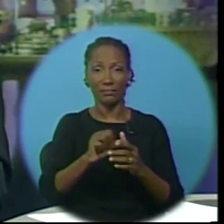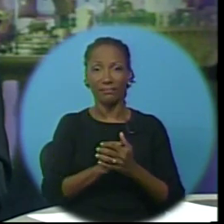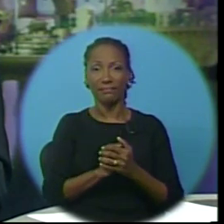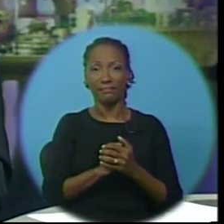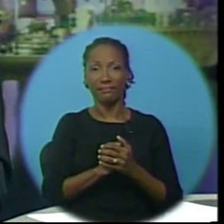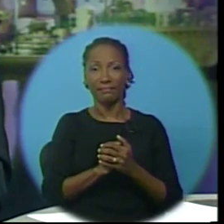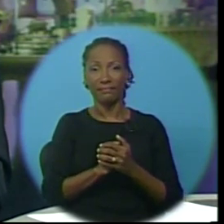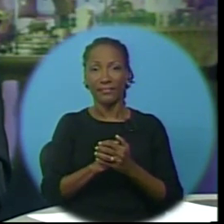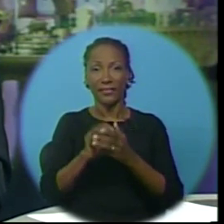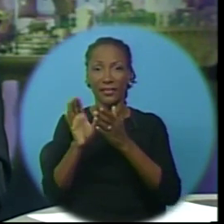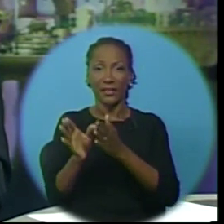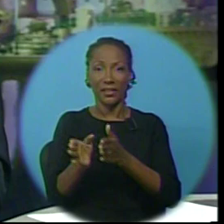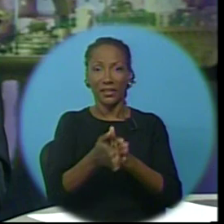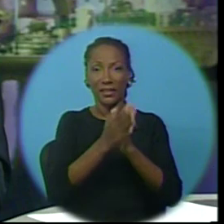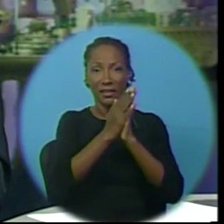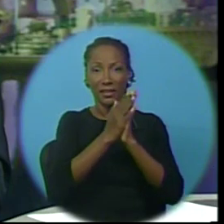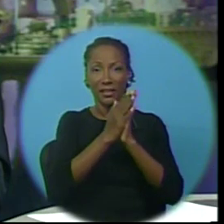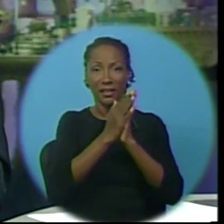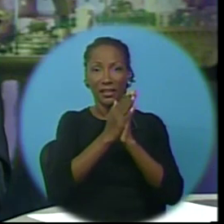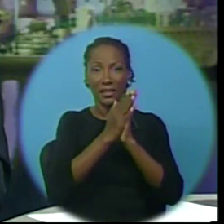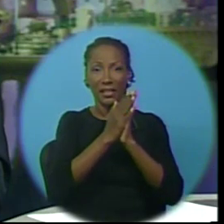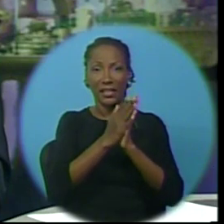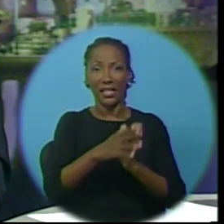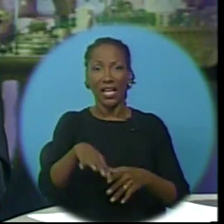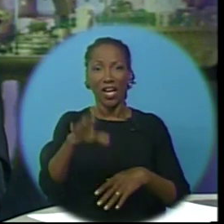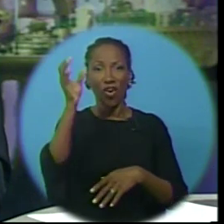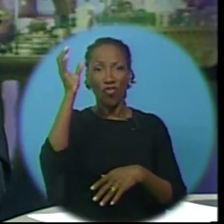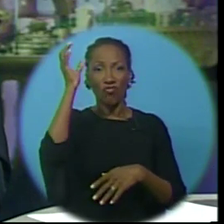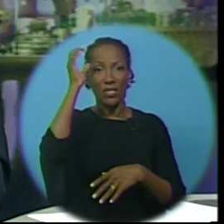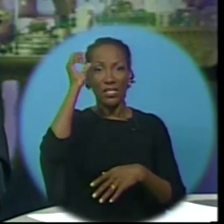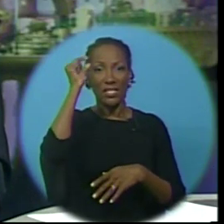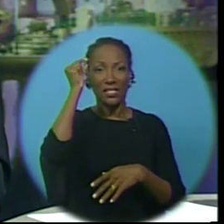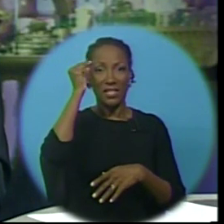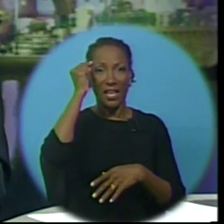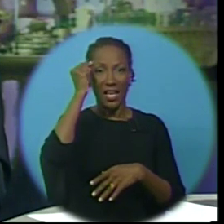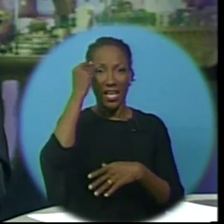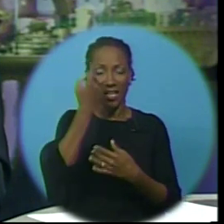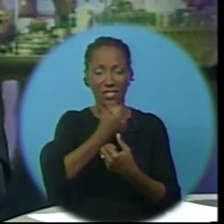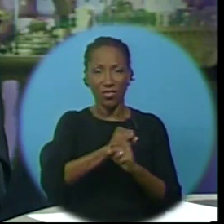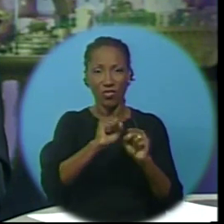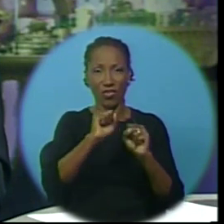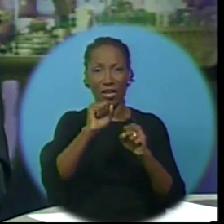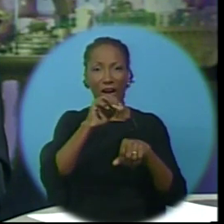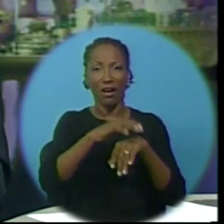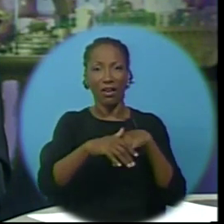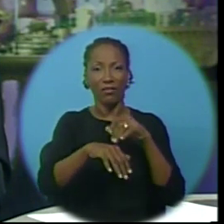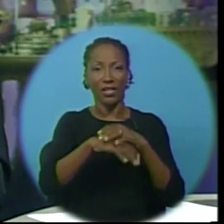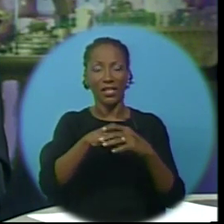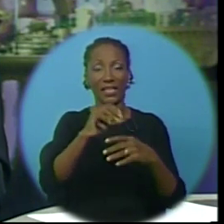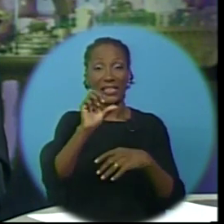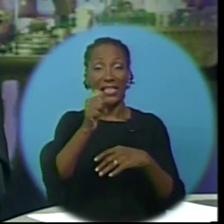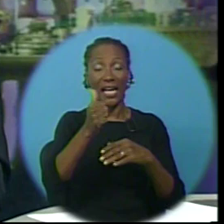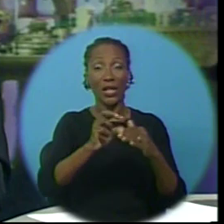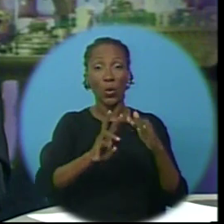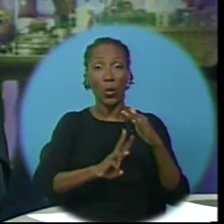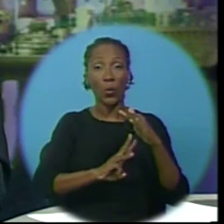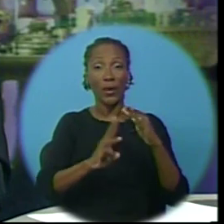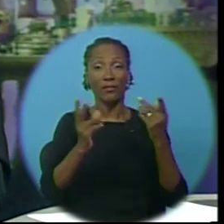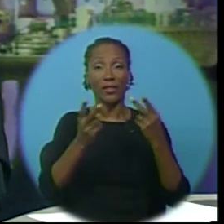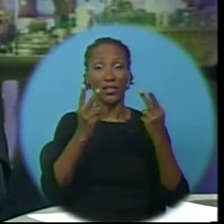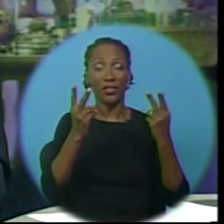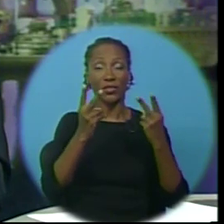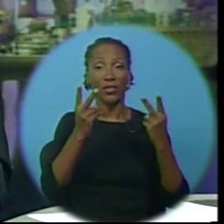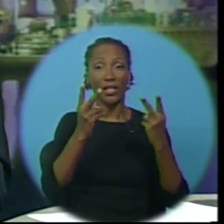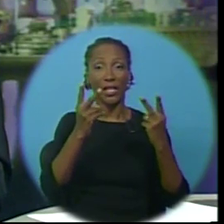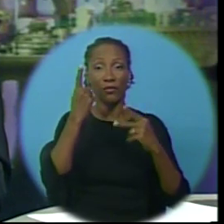other cricket, a devastating batting display by captain Chris Gayle secured a comfortable 10-wicket victory for the Jamaica Talawas over the St.